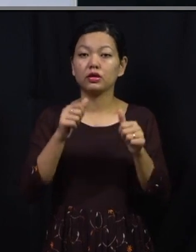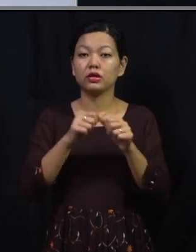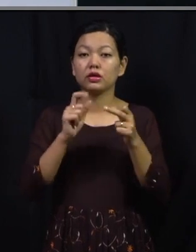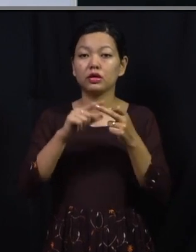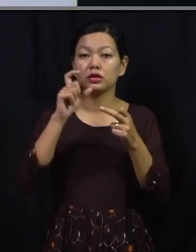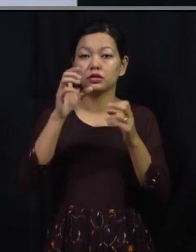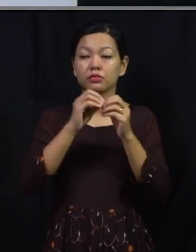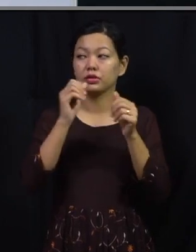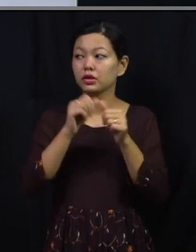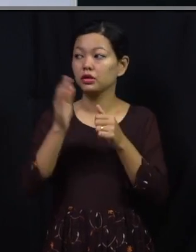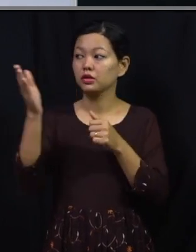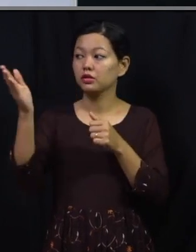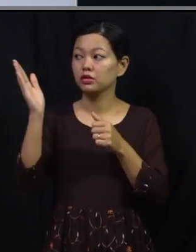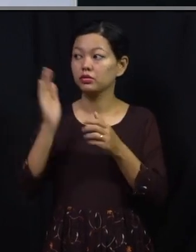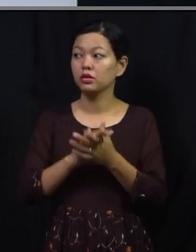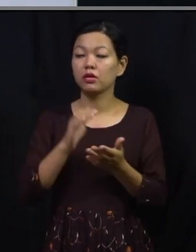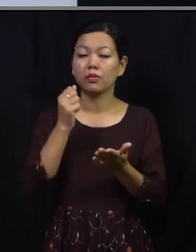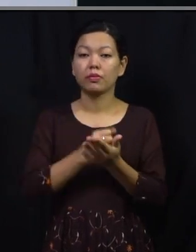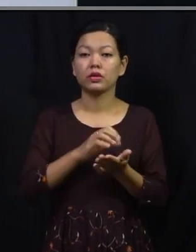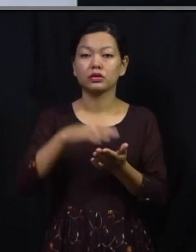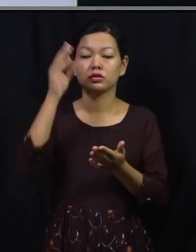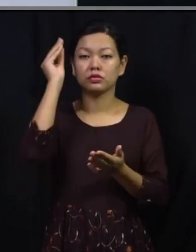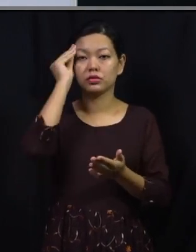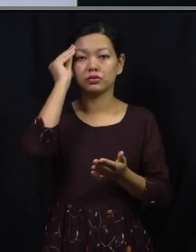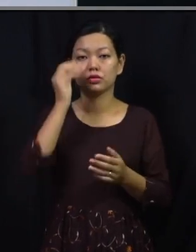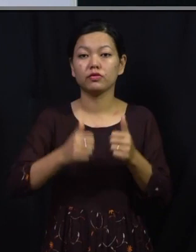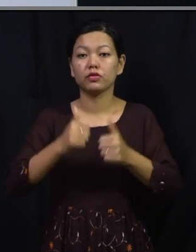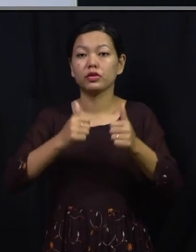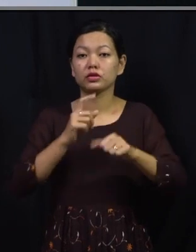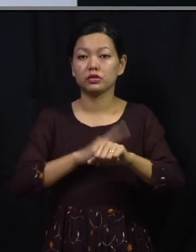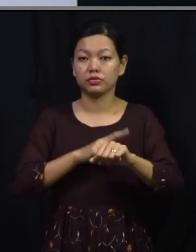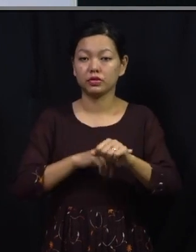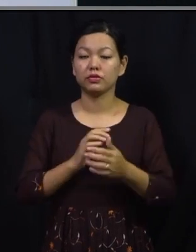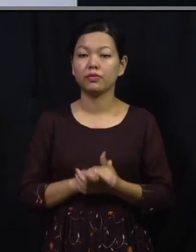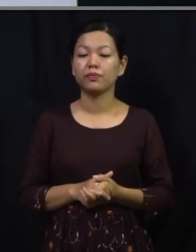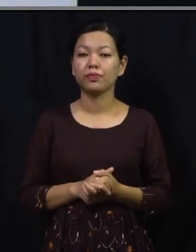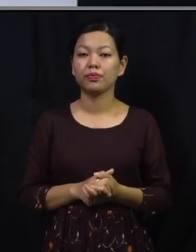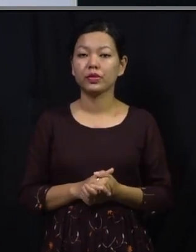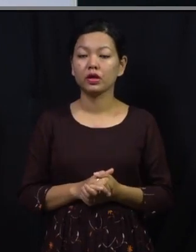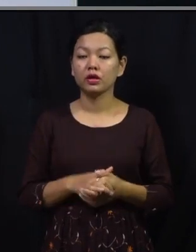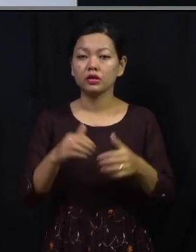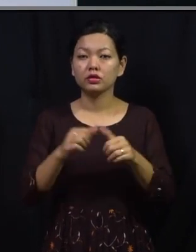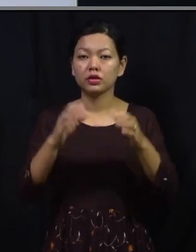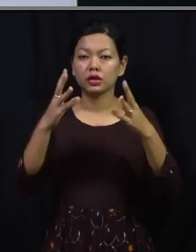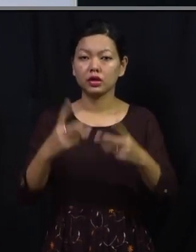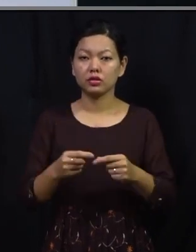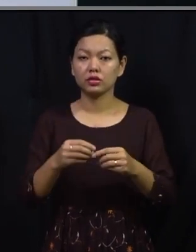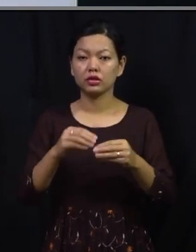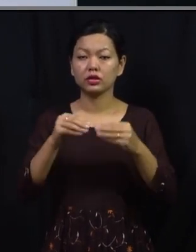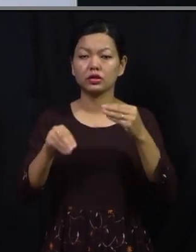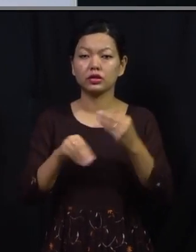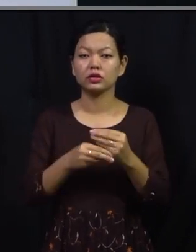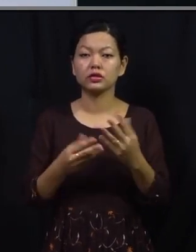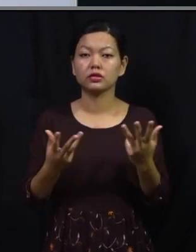So the next is accounting can be both art and science as well, okay? Accounting is an